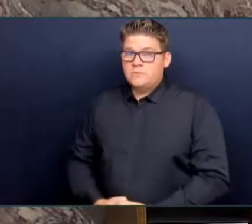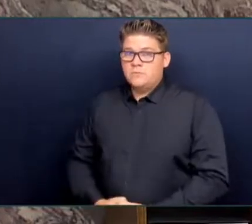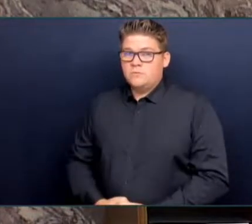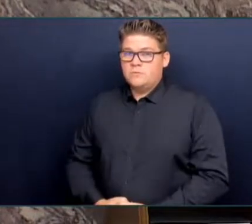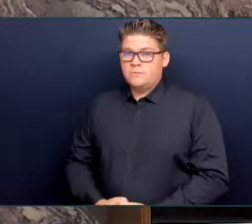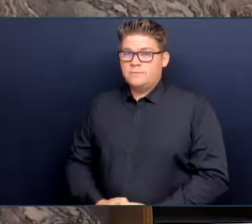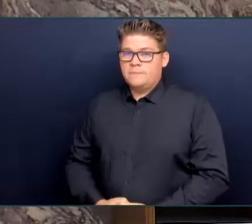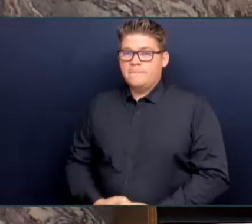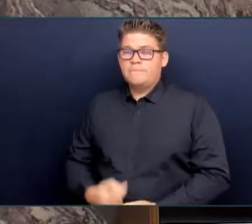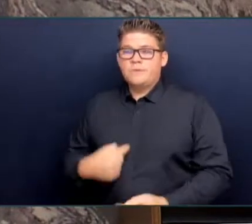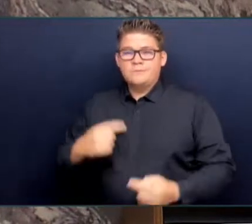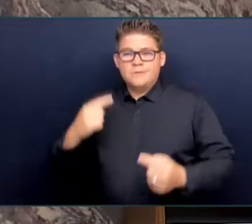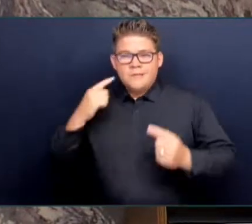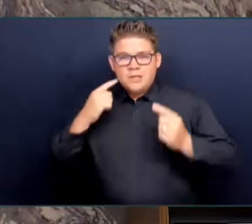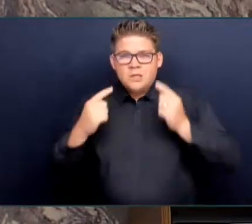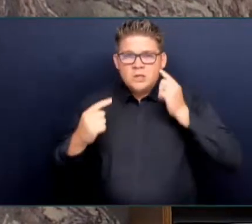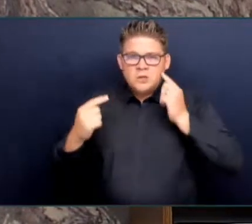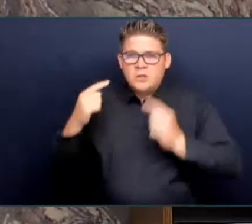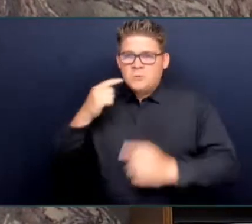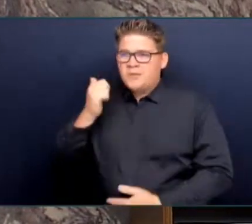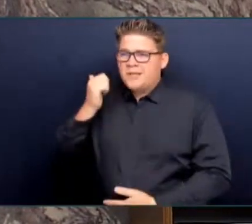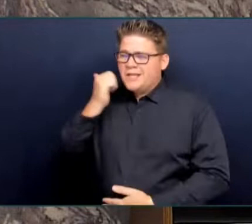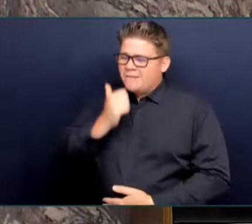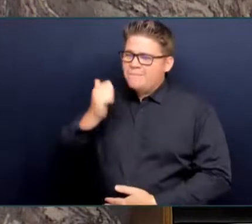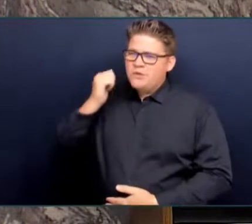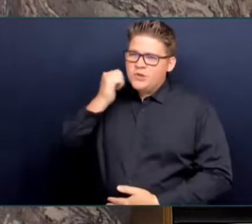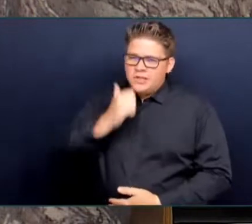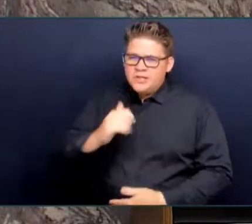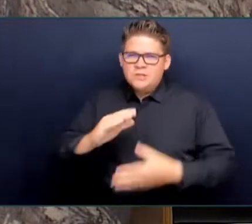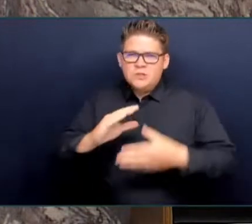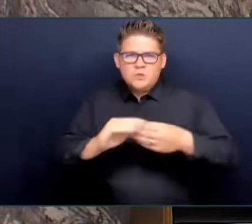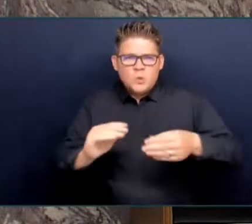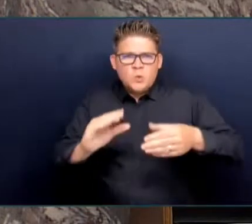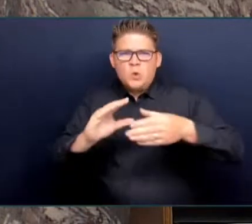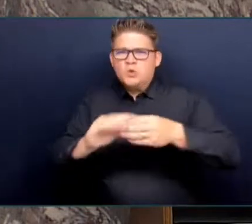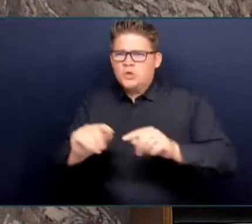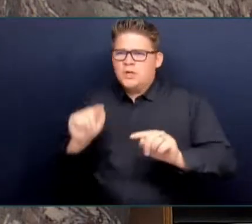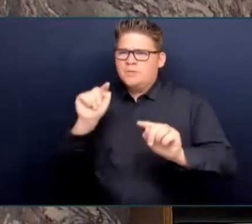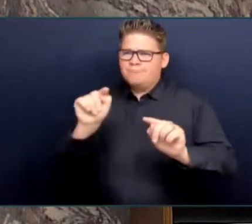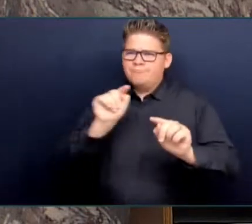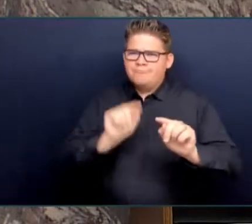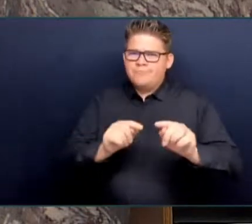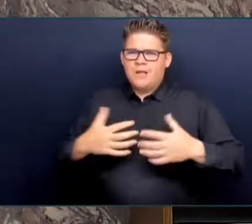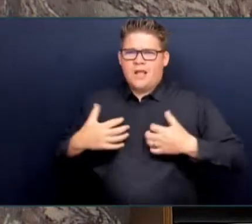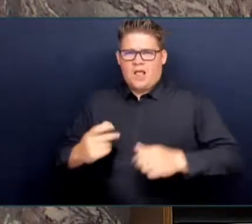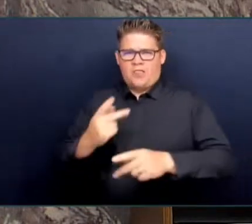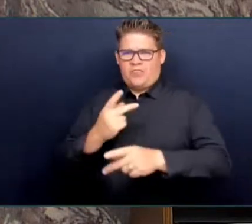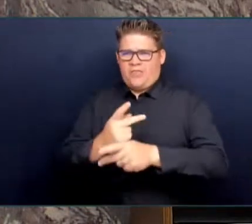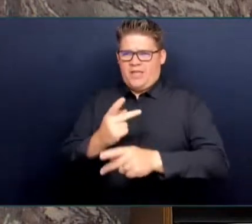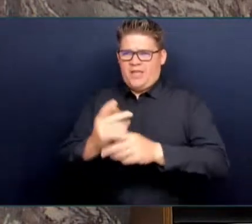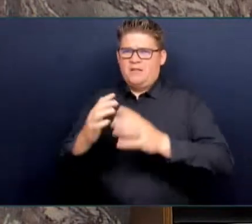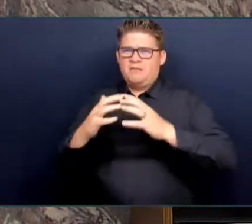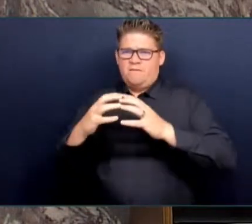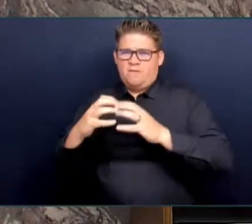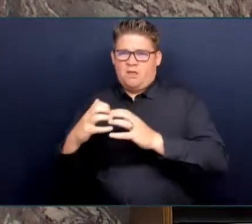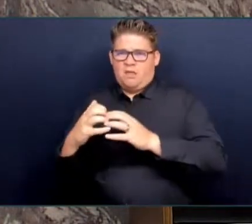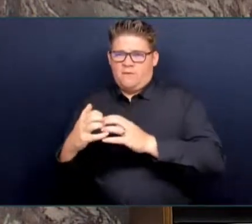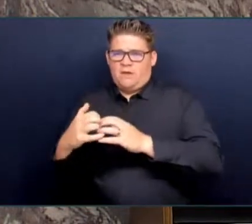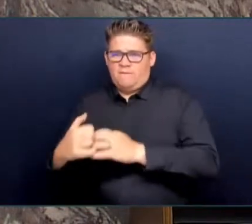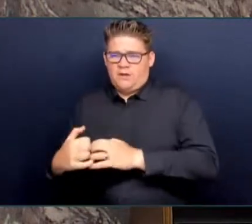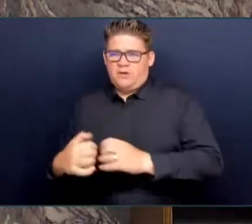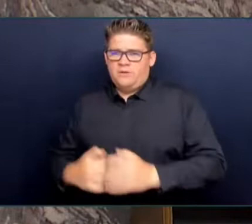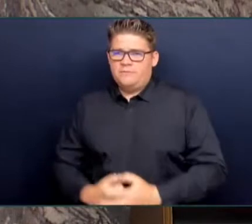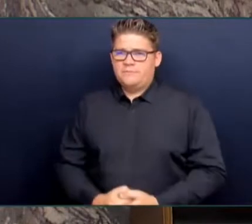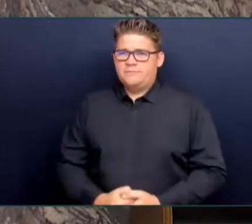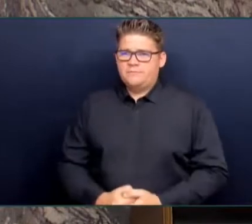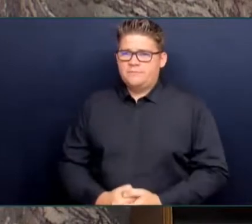that is collapsing in British Columbia. Alan writes, and I quote, "I recently spent 16 hours in the emergency